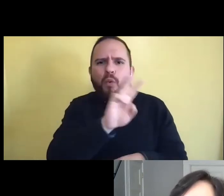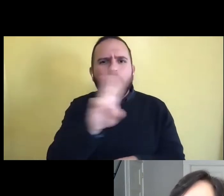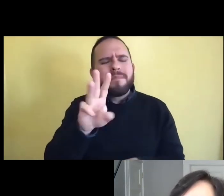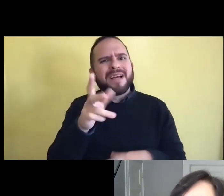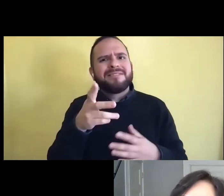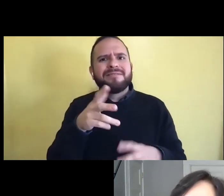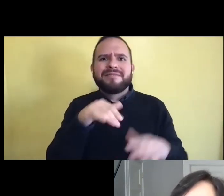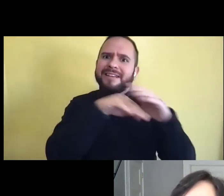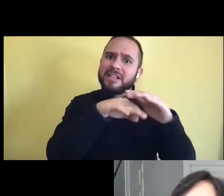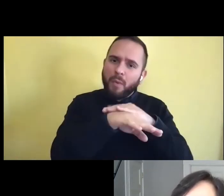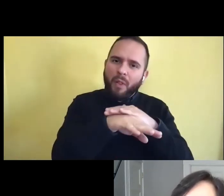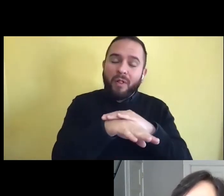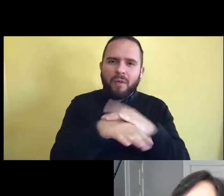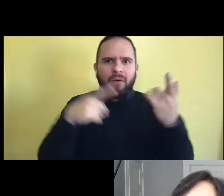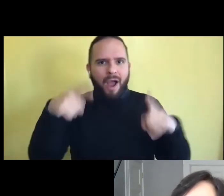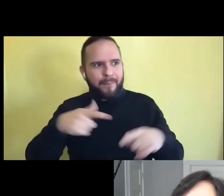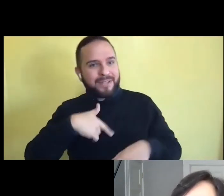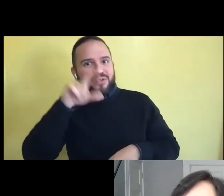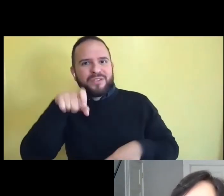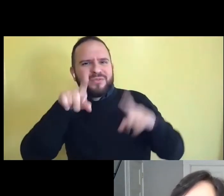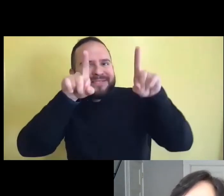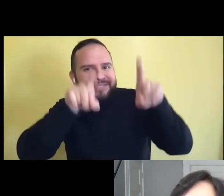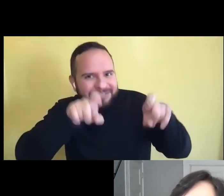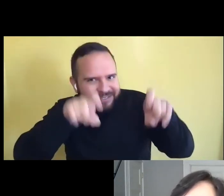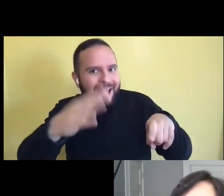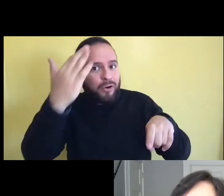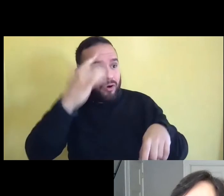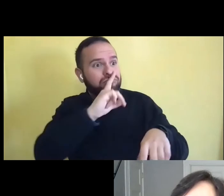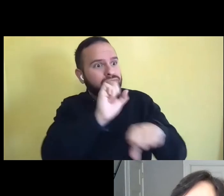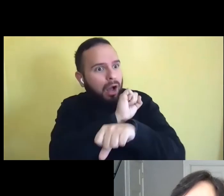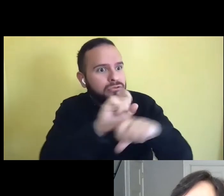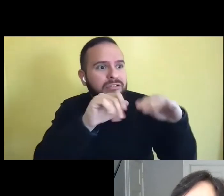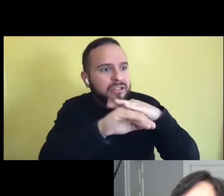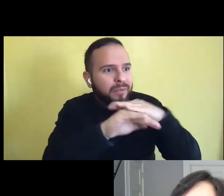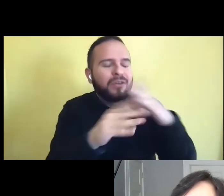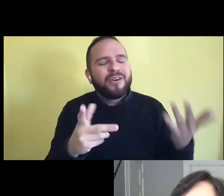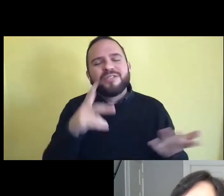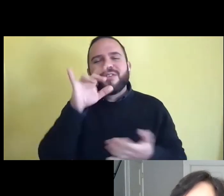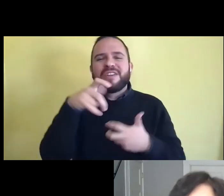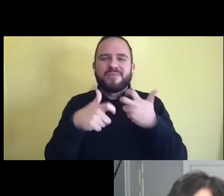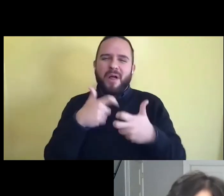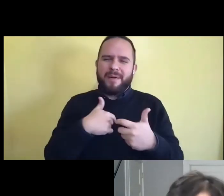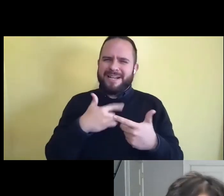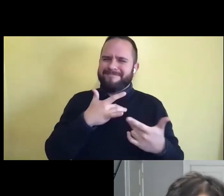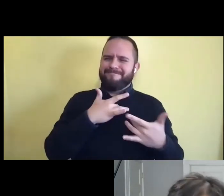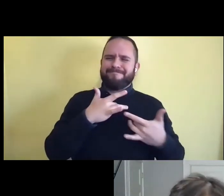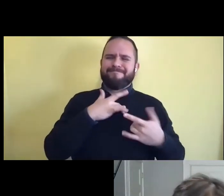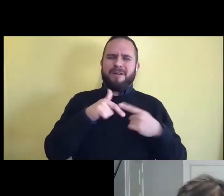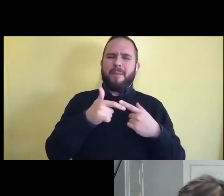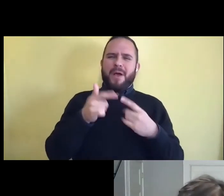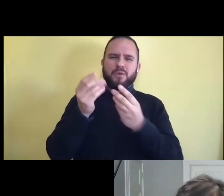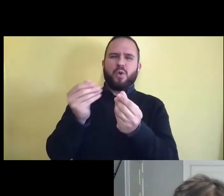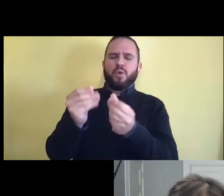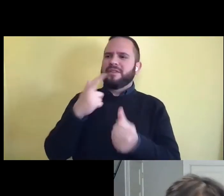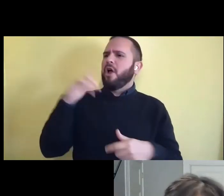to test that in order to know that. And so I get wary of solutions that are like, yeah, this is going to absolutely be no